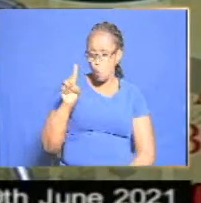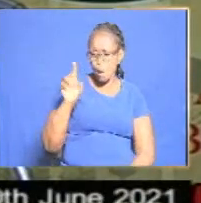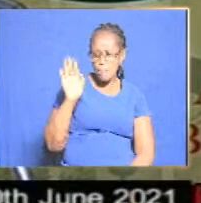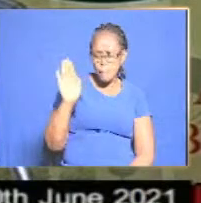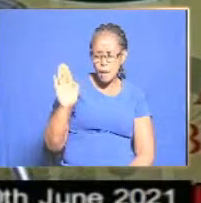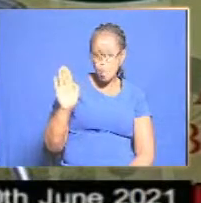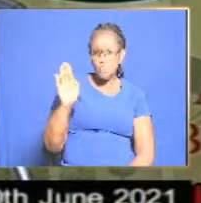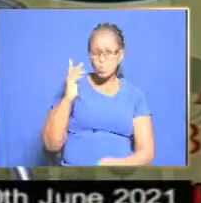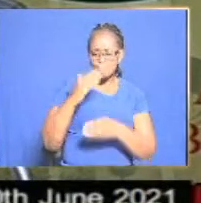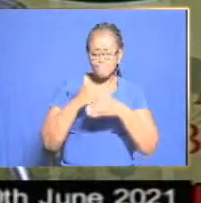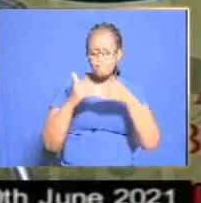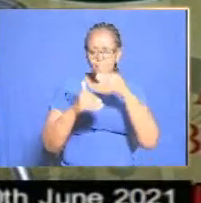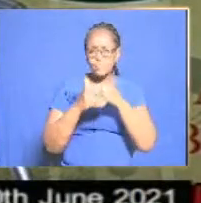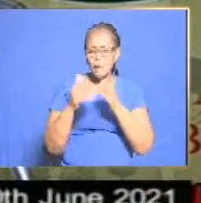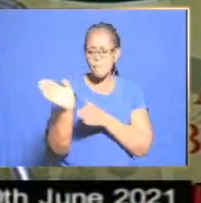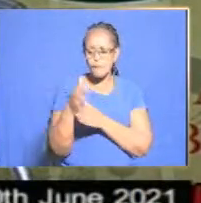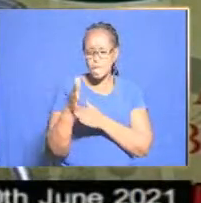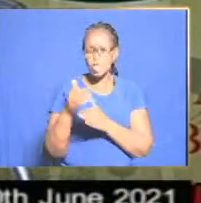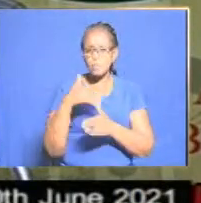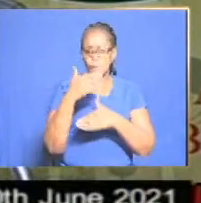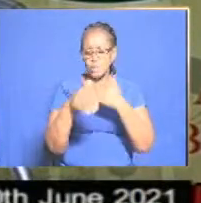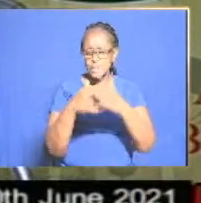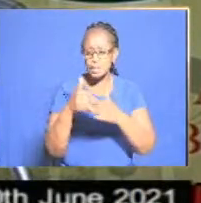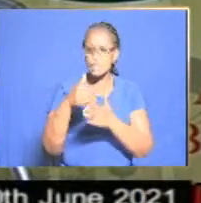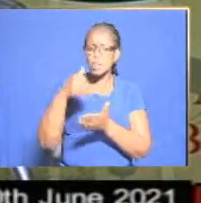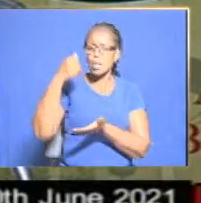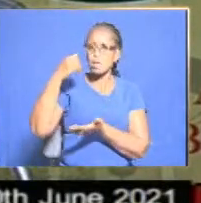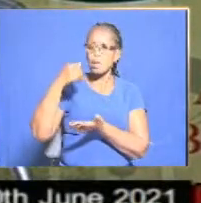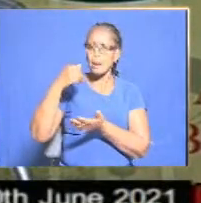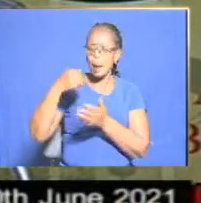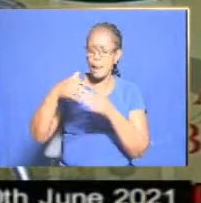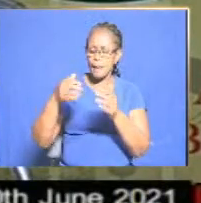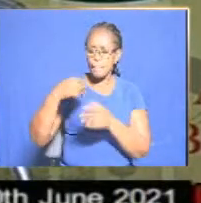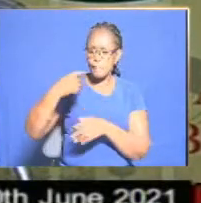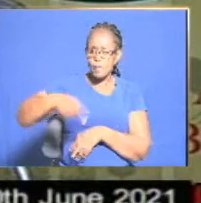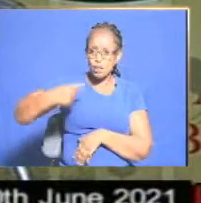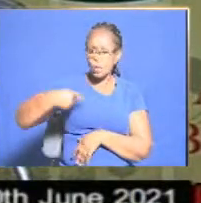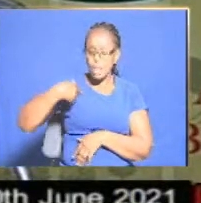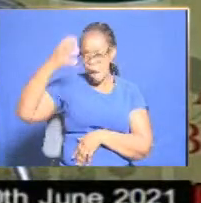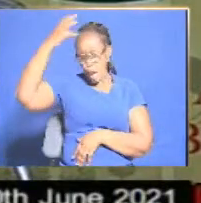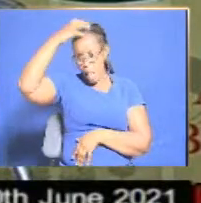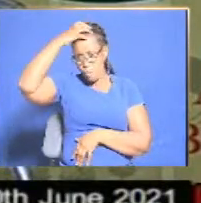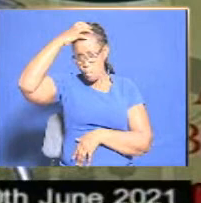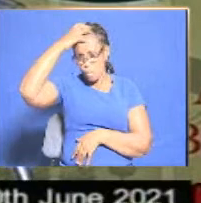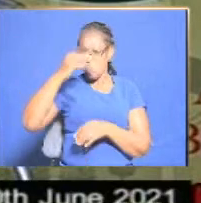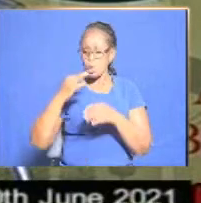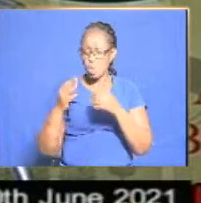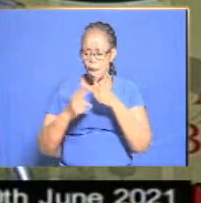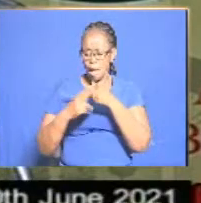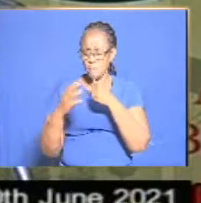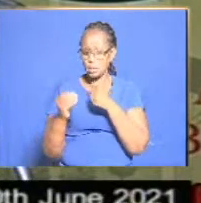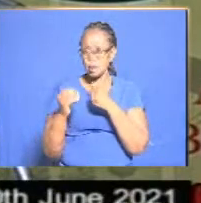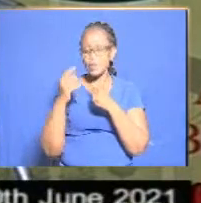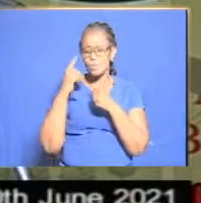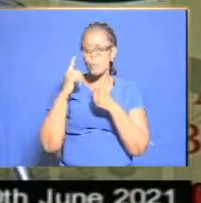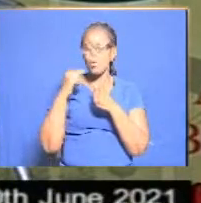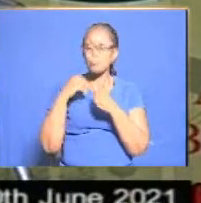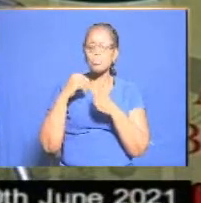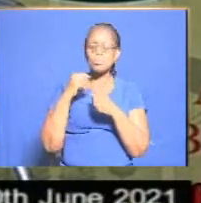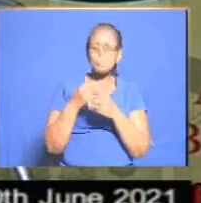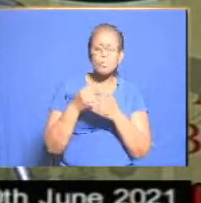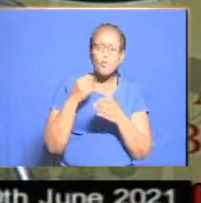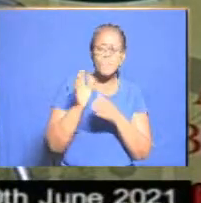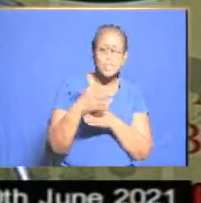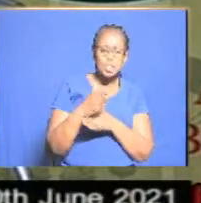for construction of fish processing plant in Lamu, Kenya shilling 290 million for coastal fisheries infrastructure development, Kenya